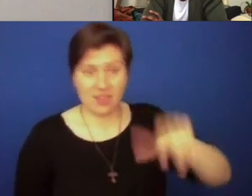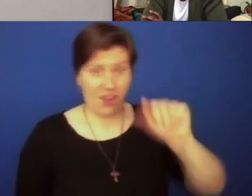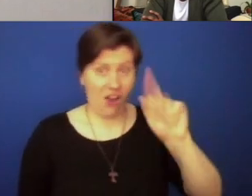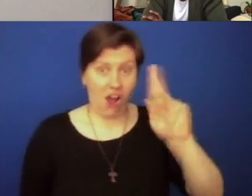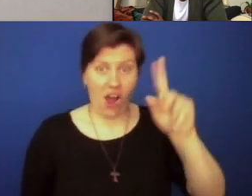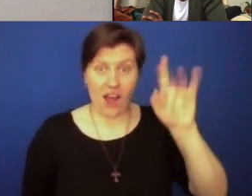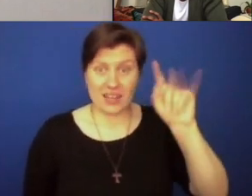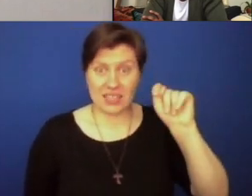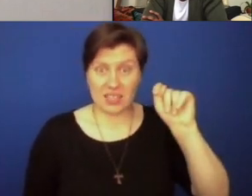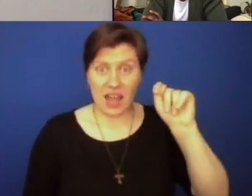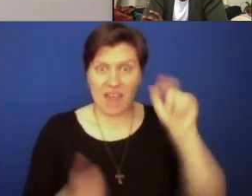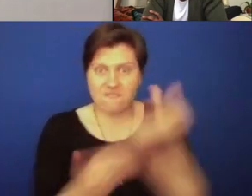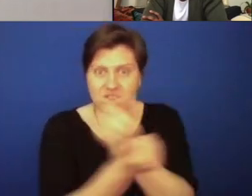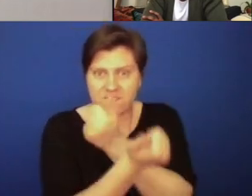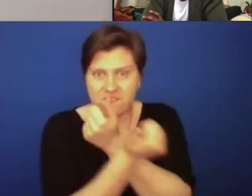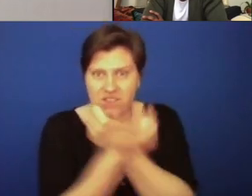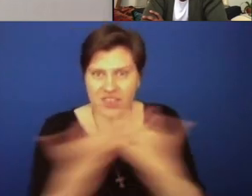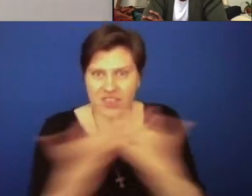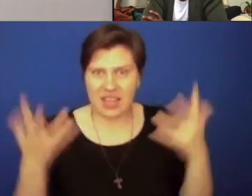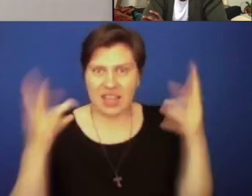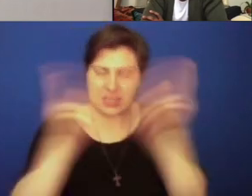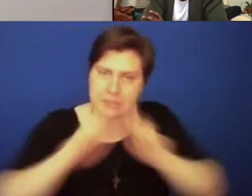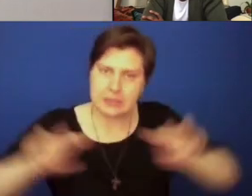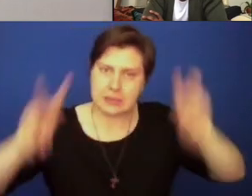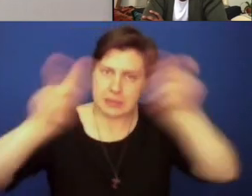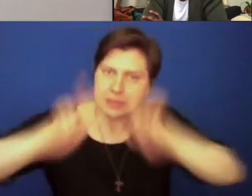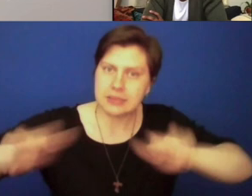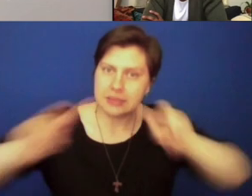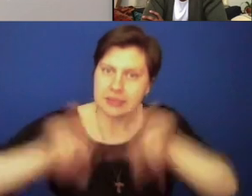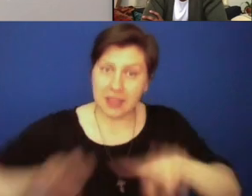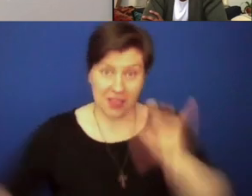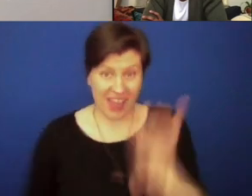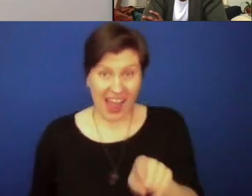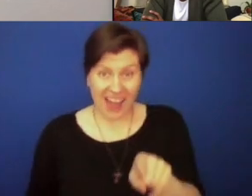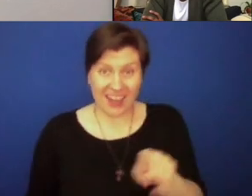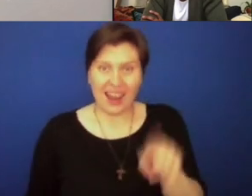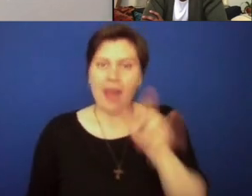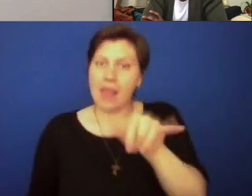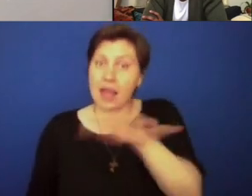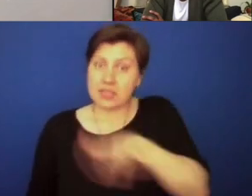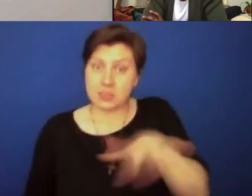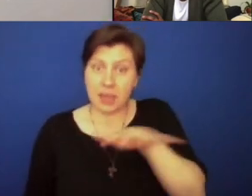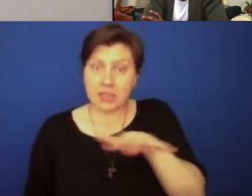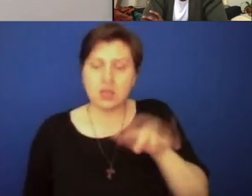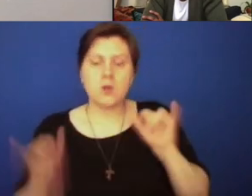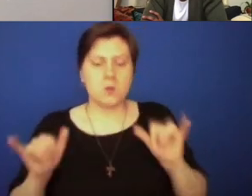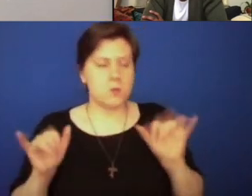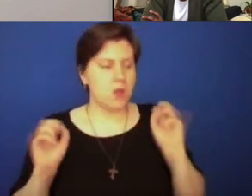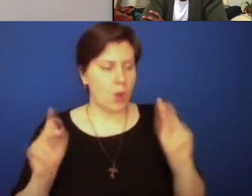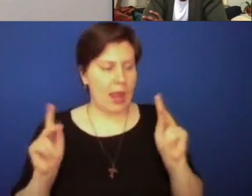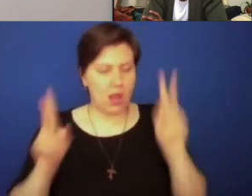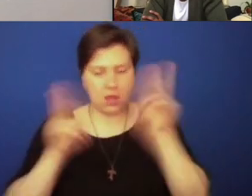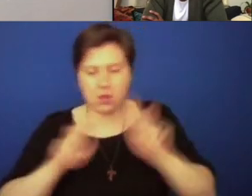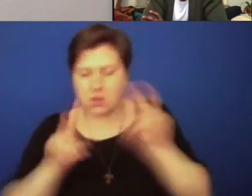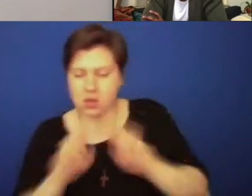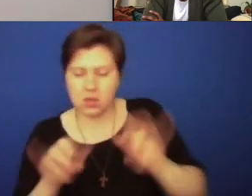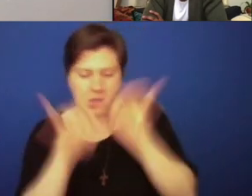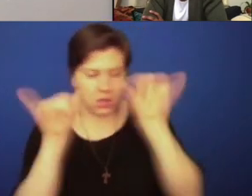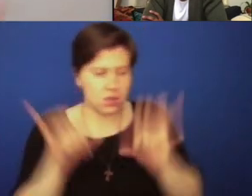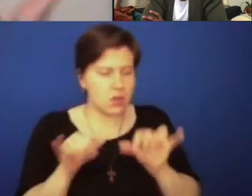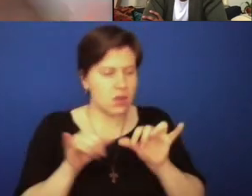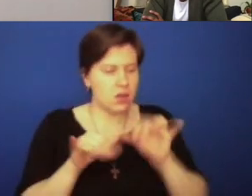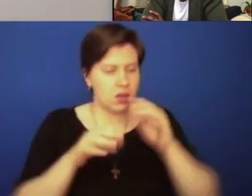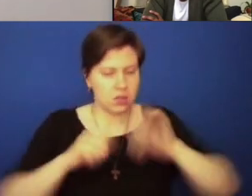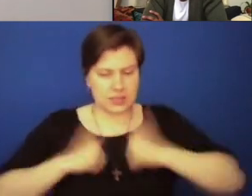love to audit the heck out of things. And so auditing is a way in that space for you to analyze the systems